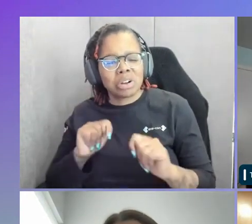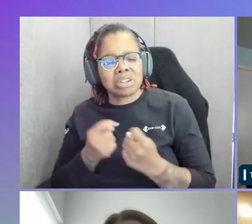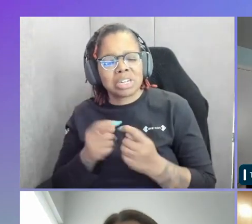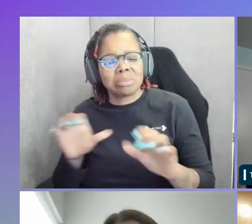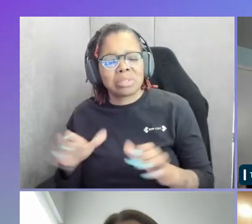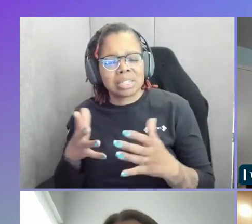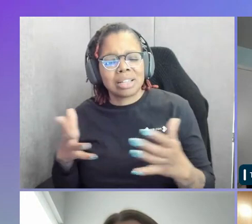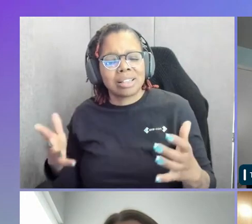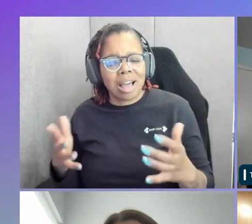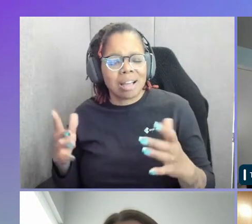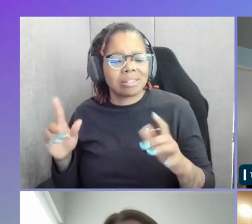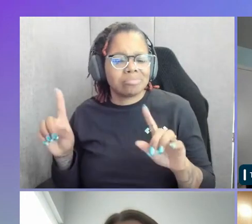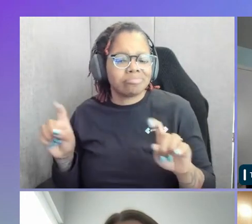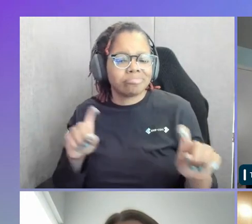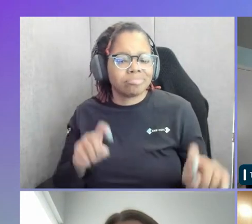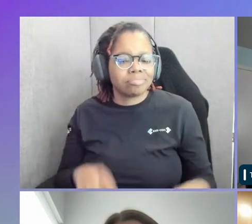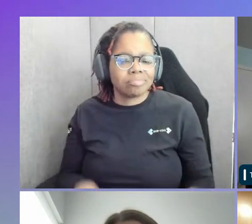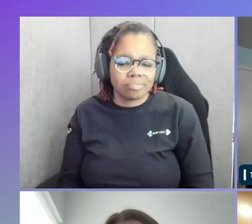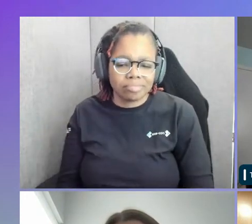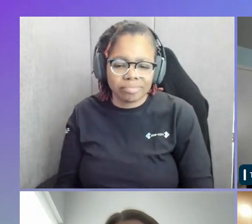so.